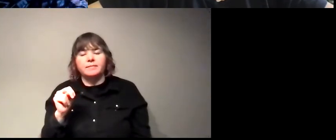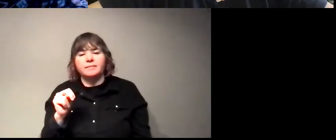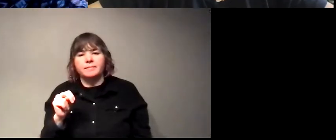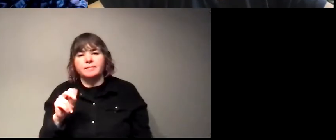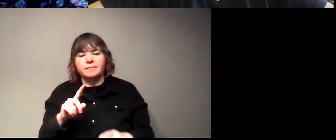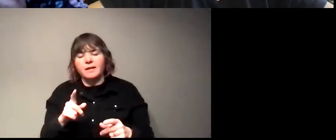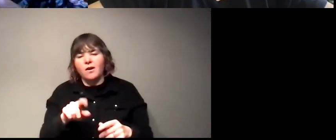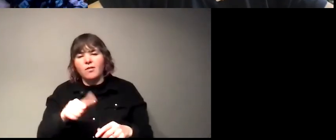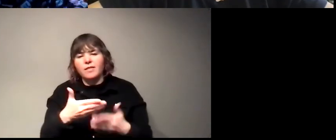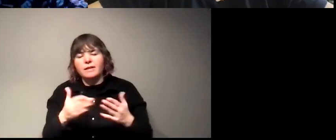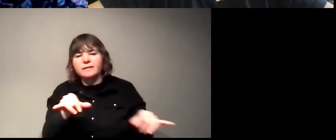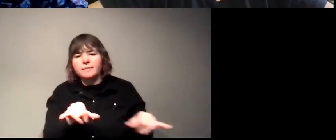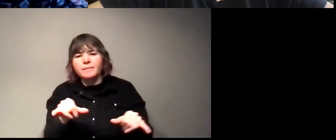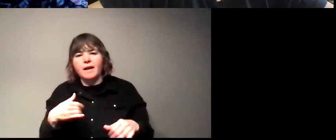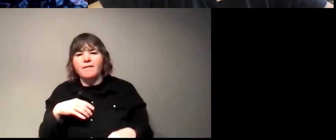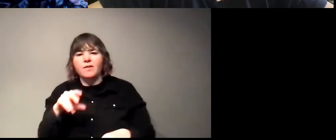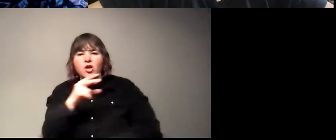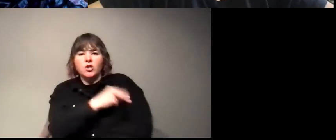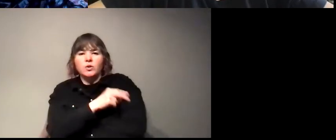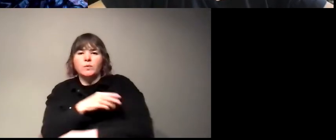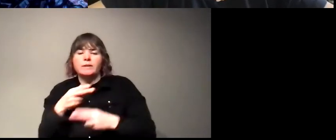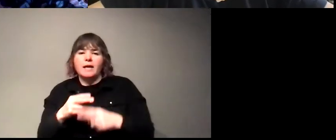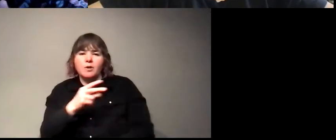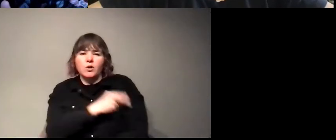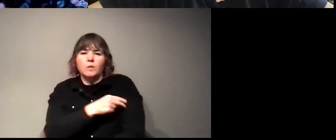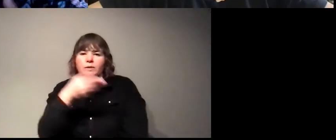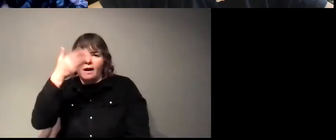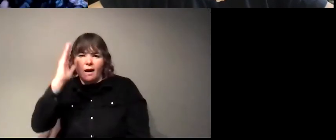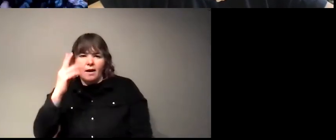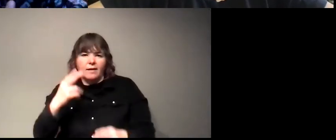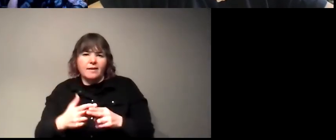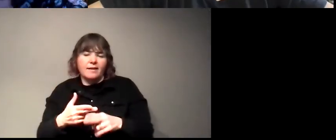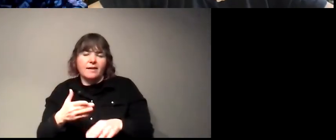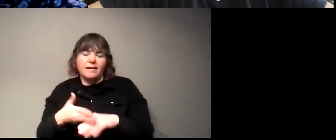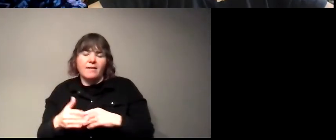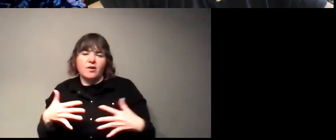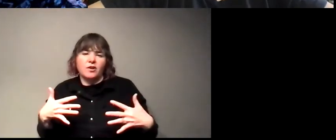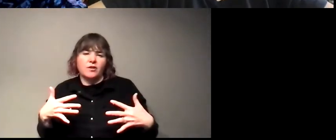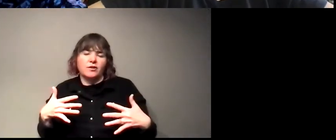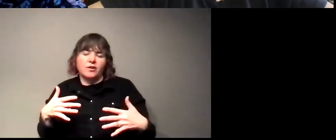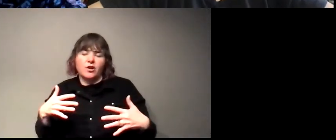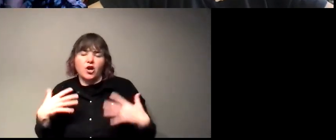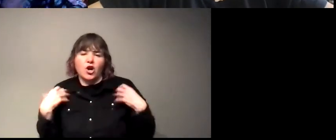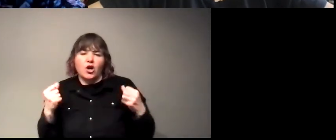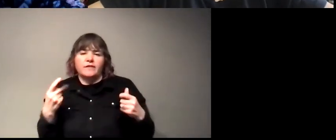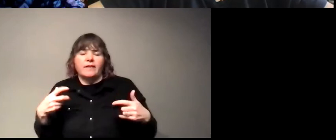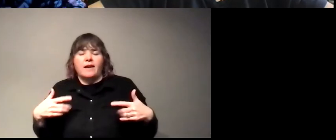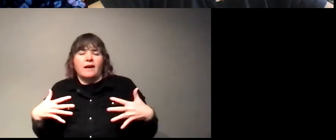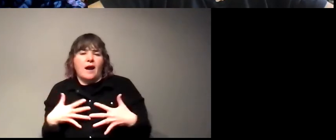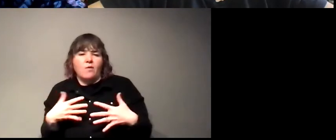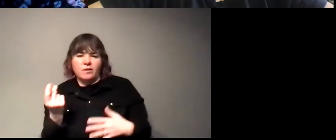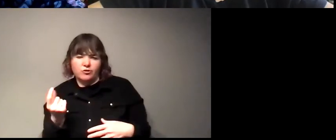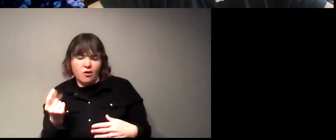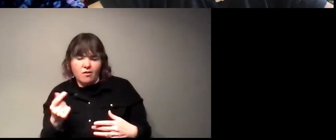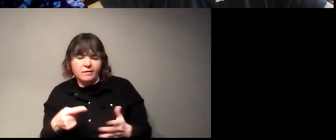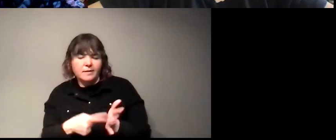similar. Like we had a goose named Goose God, who is named after a character from Courage the Cowardly Dog. Sometimes it's just for